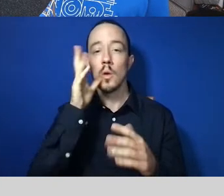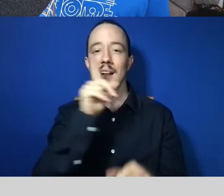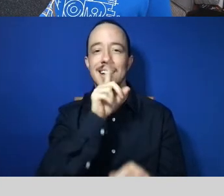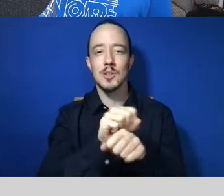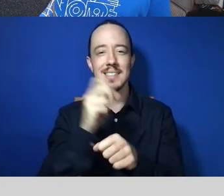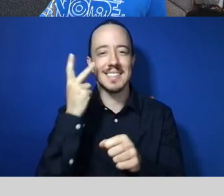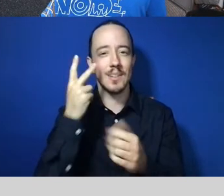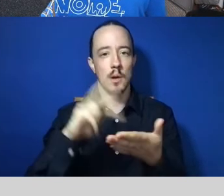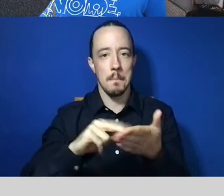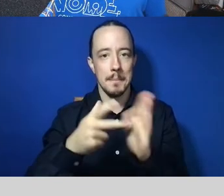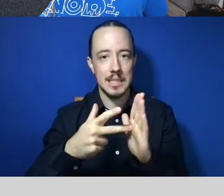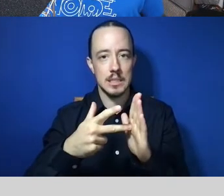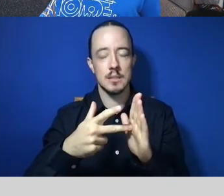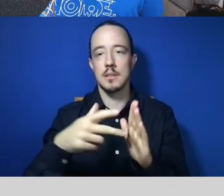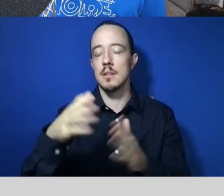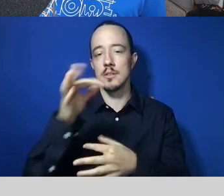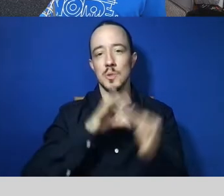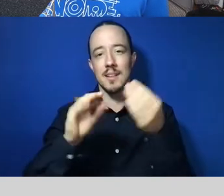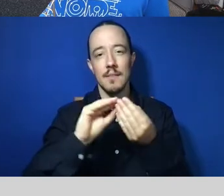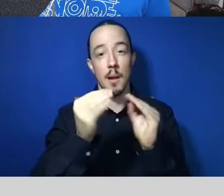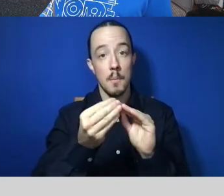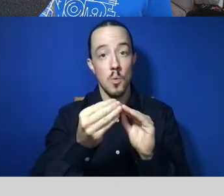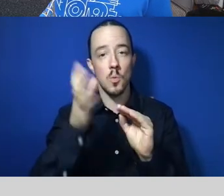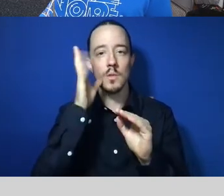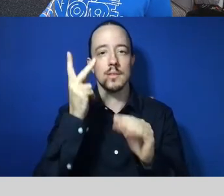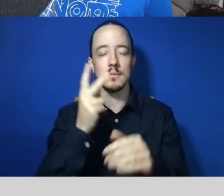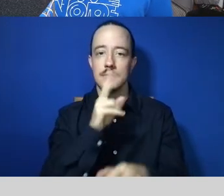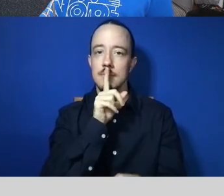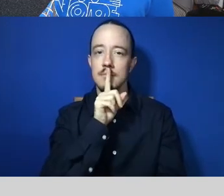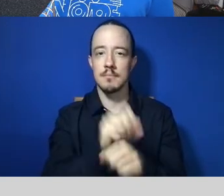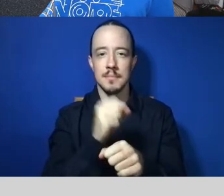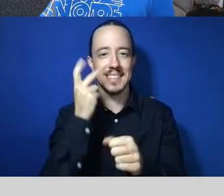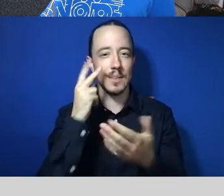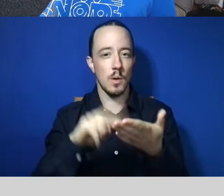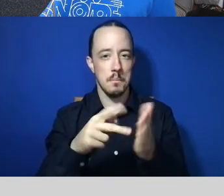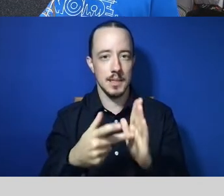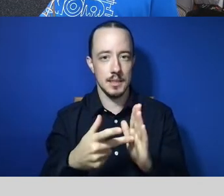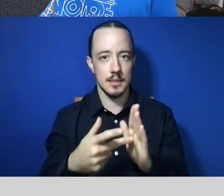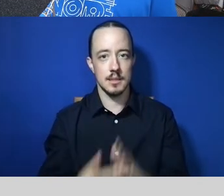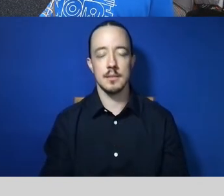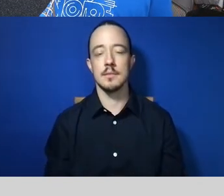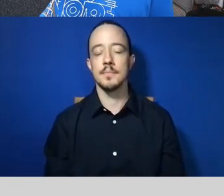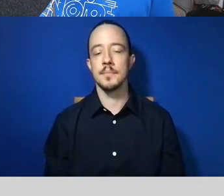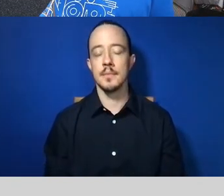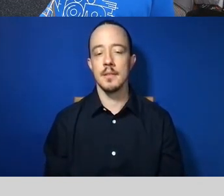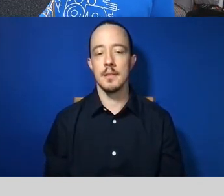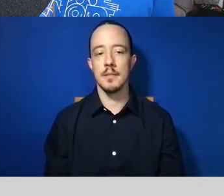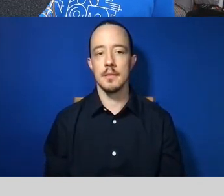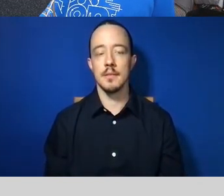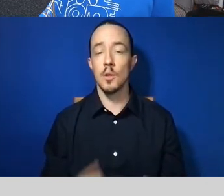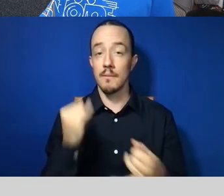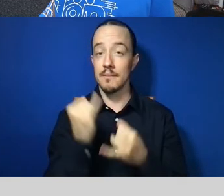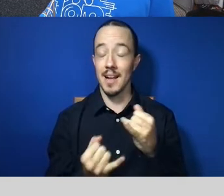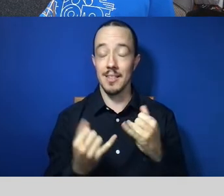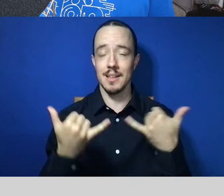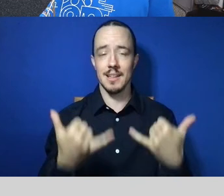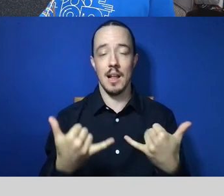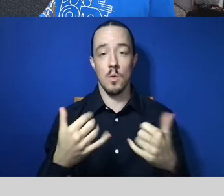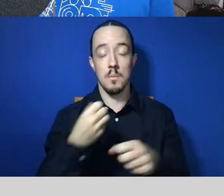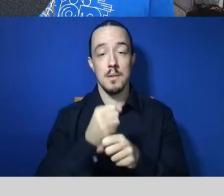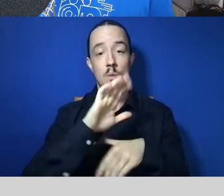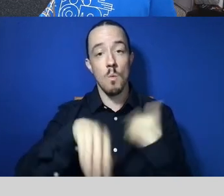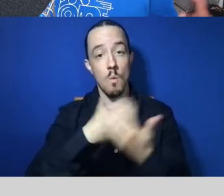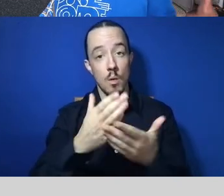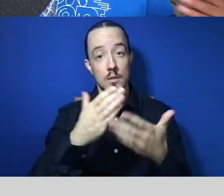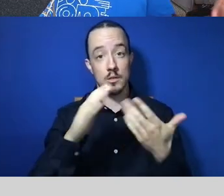230-152. We'll actually see what that means, and I'll show you that in just a little bit. So finally, now that we've made